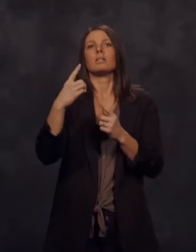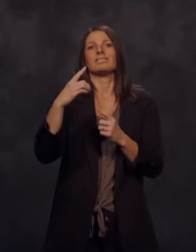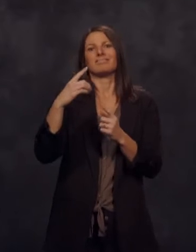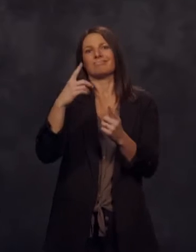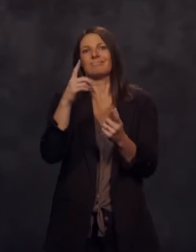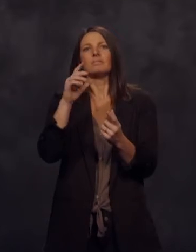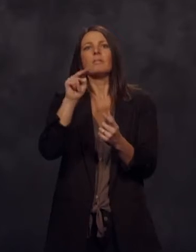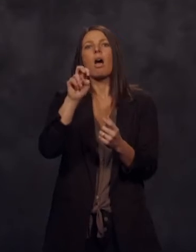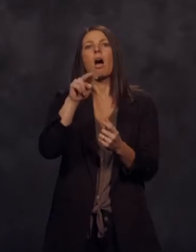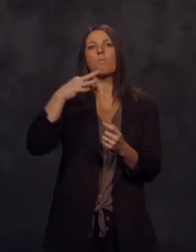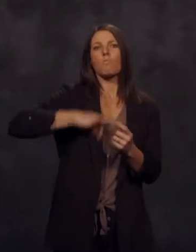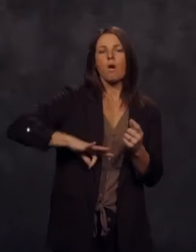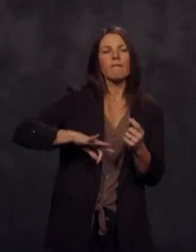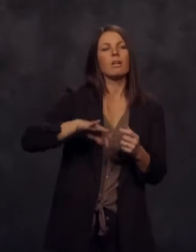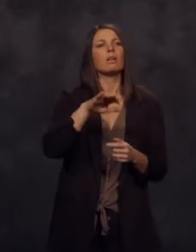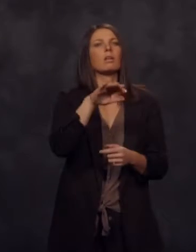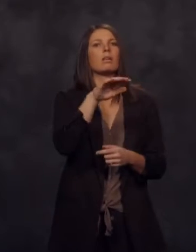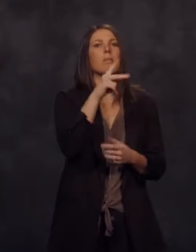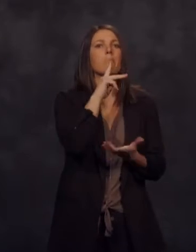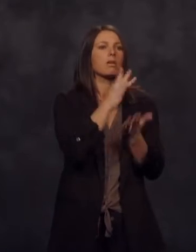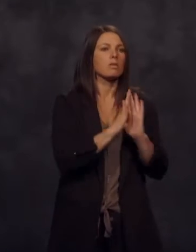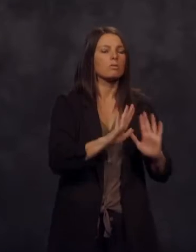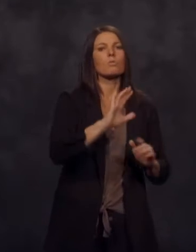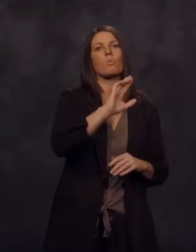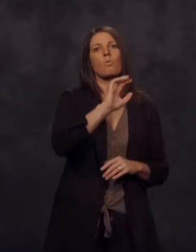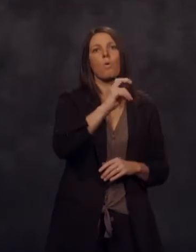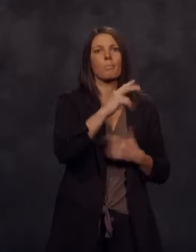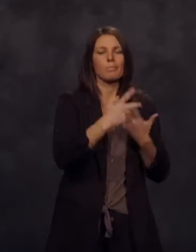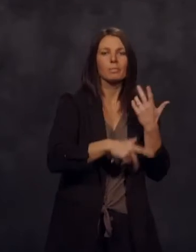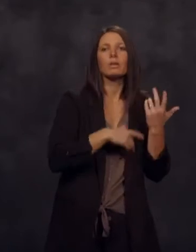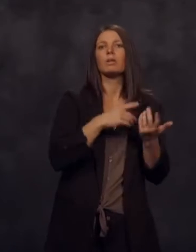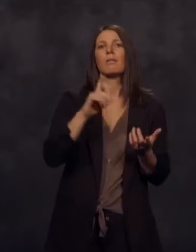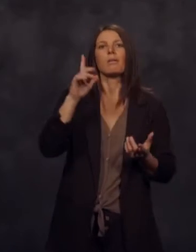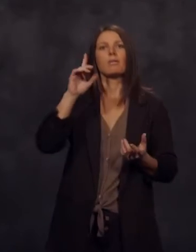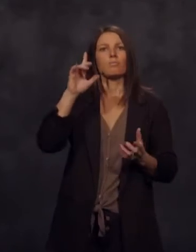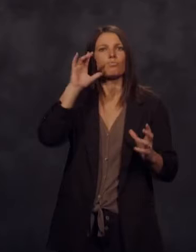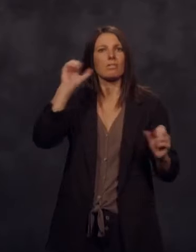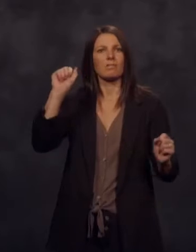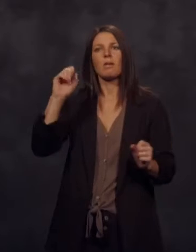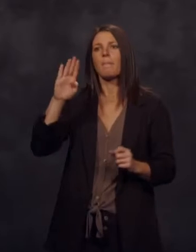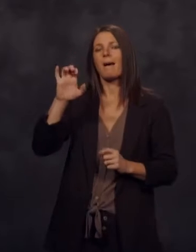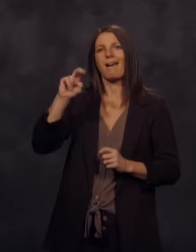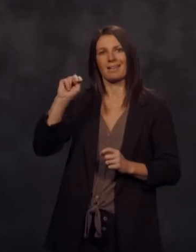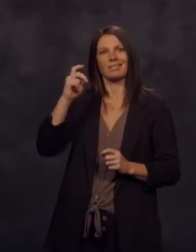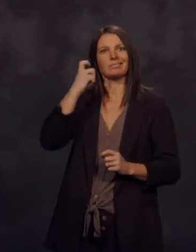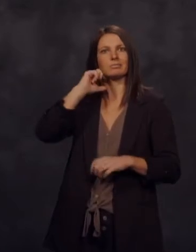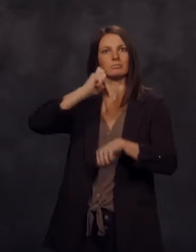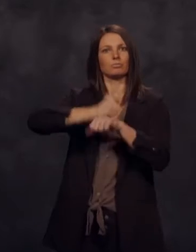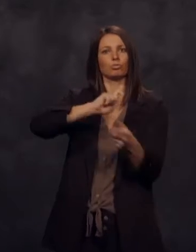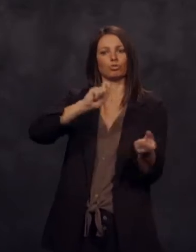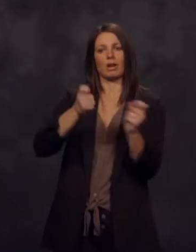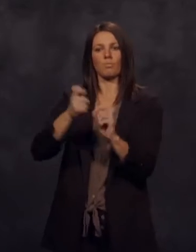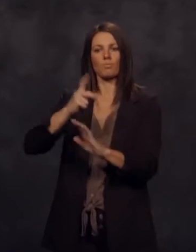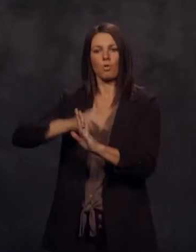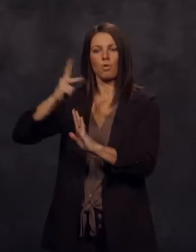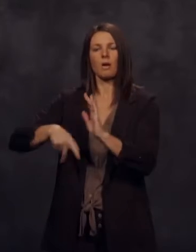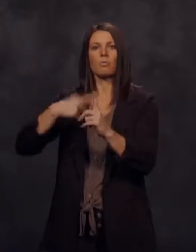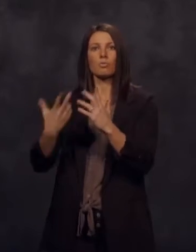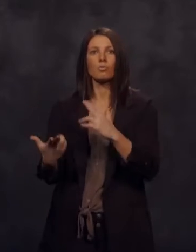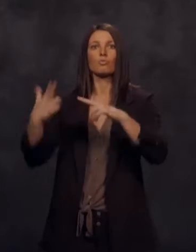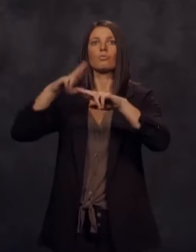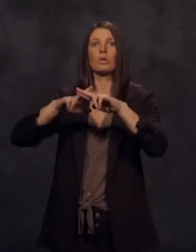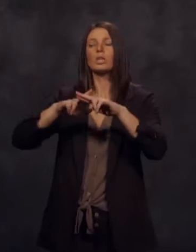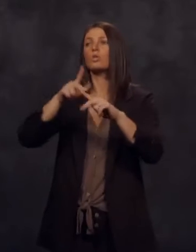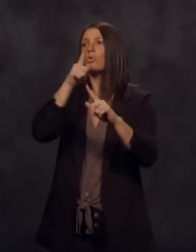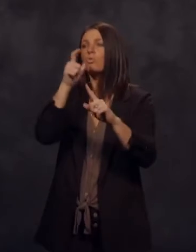Peace Corps, AmeriCorps. And the Biden administration recently implemented changes to the program to have dramatically increased the number of people